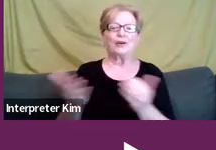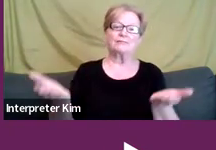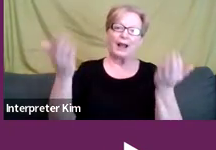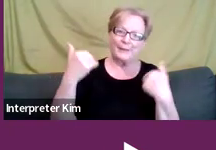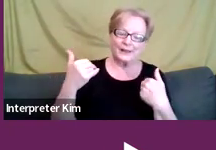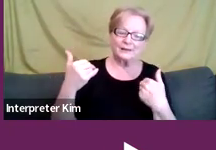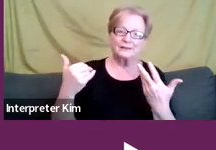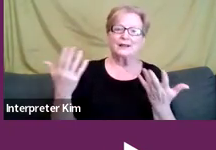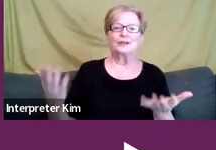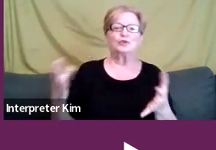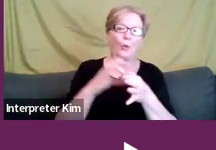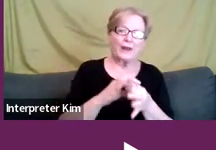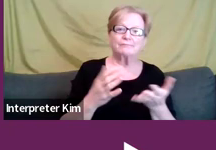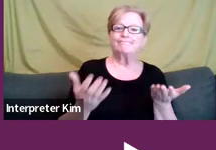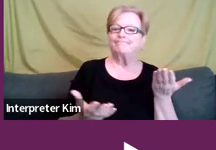joining